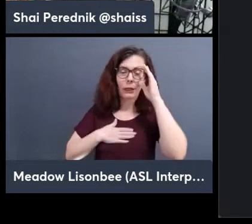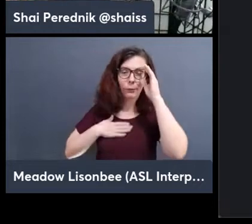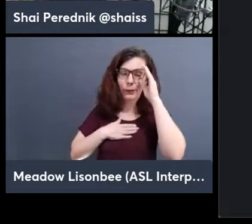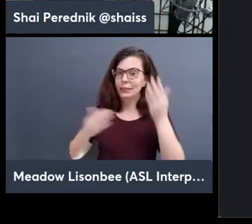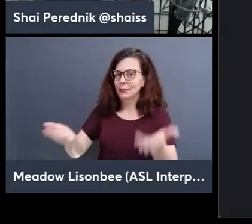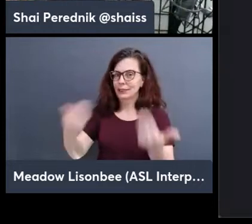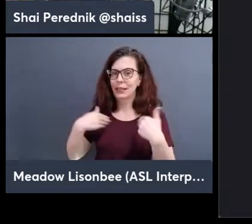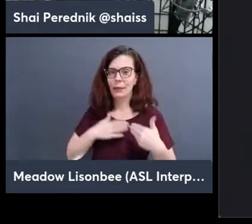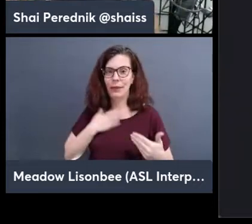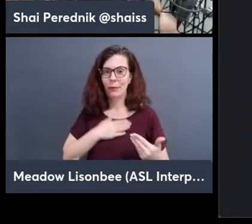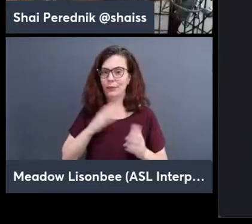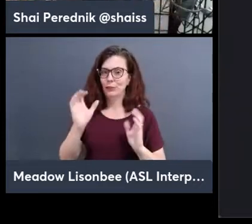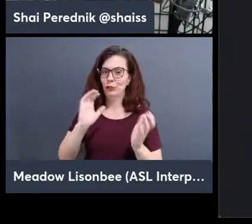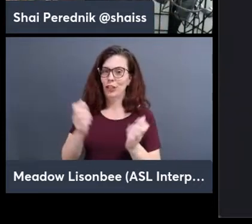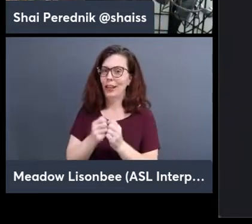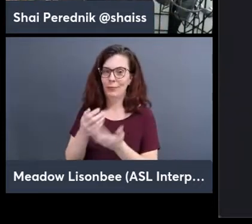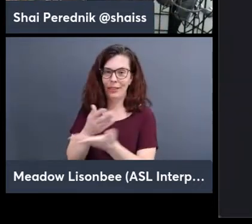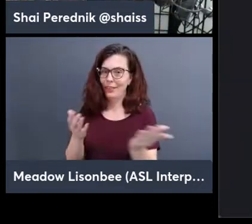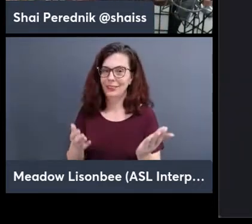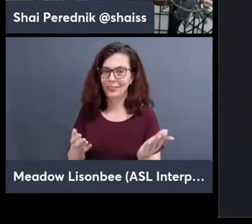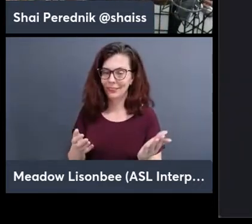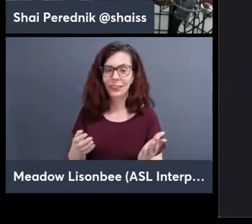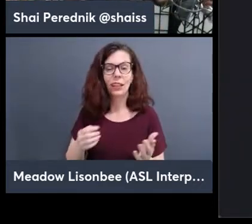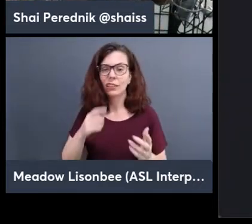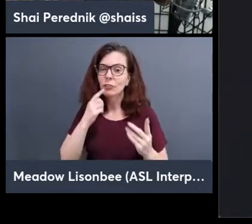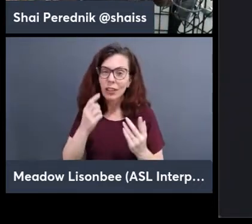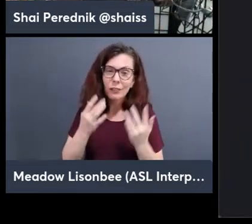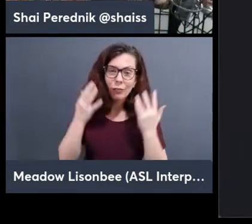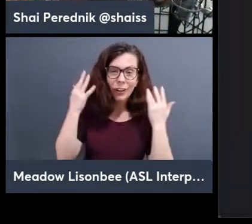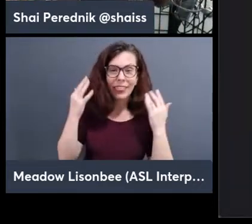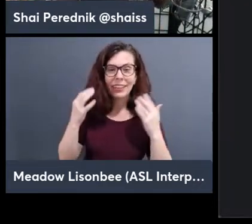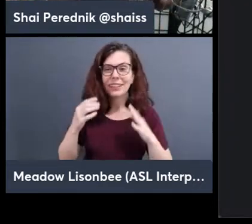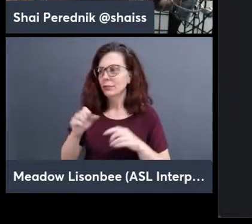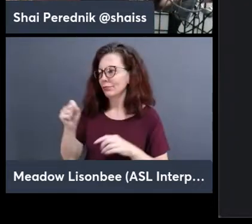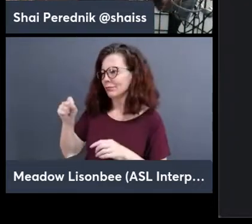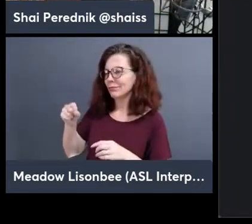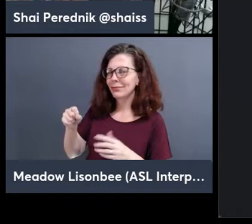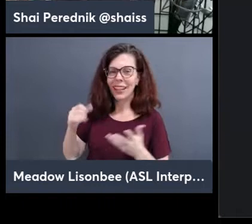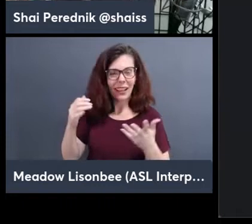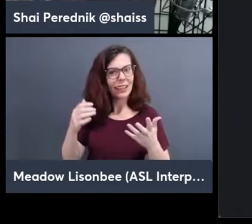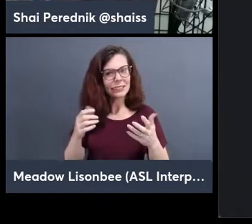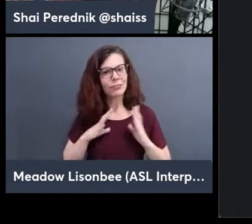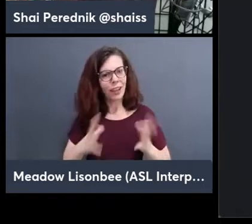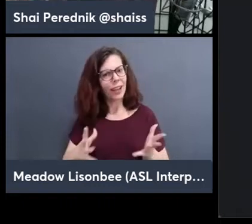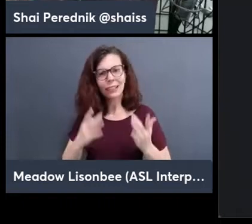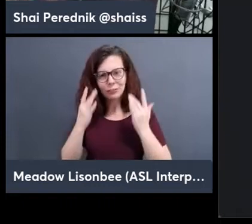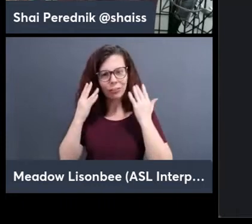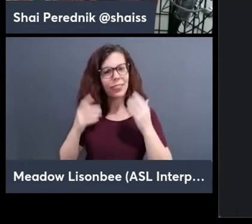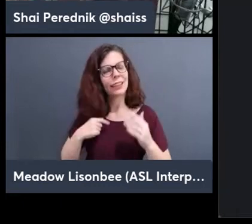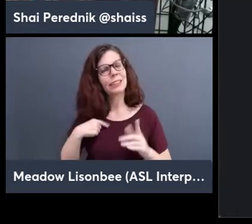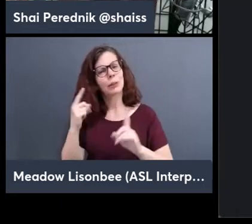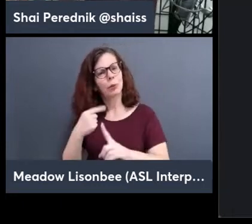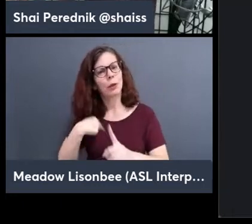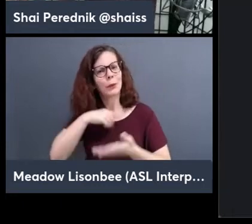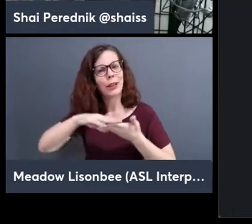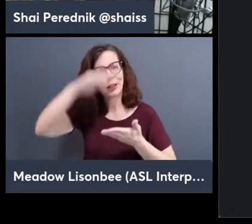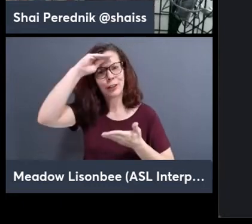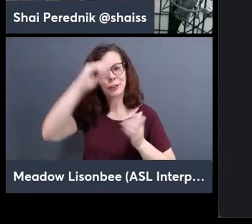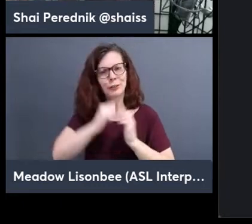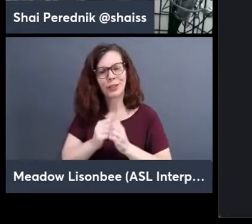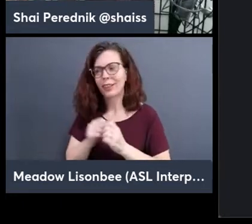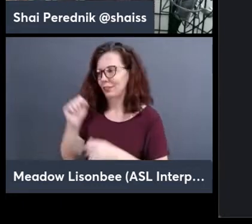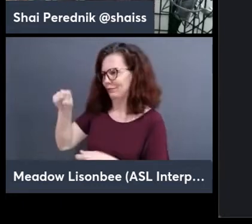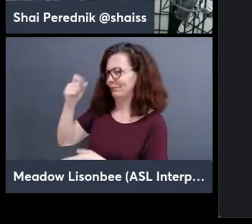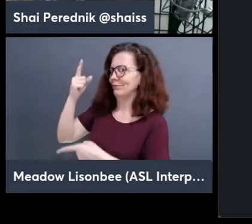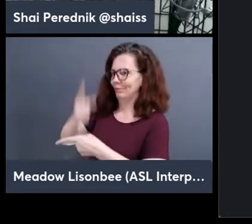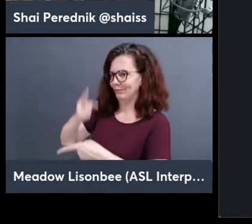to chat about this stuff. And again, it's a friendly space. And if this stuff is intimidating, it's okay. Right. I mean, that's the point, is we're all learning together. Exactly. All right,